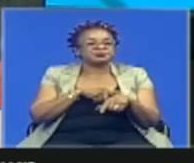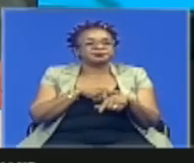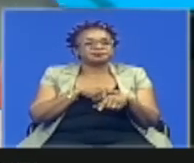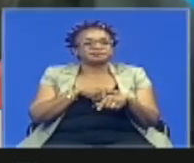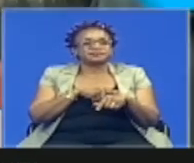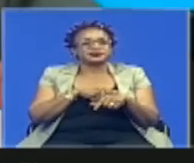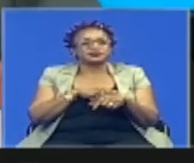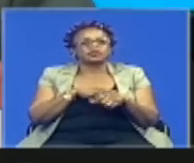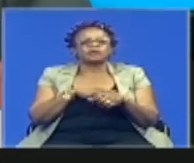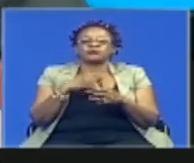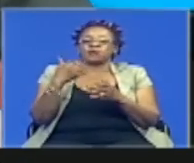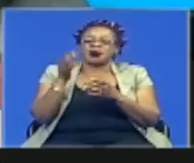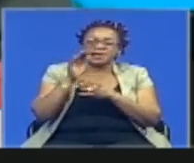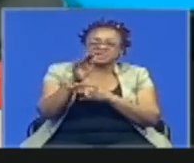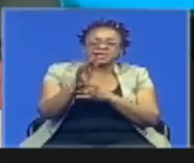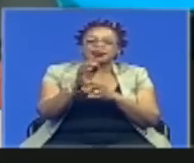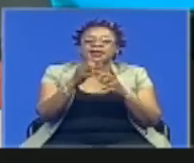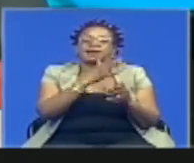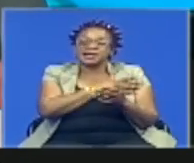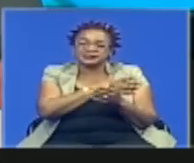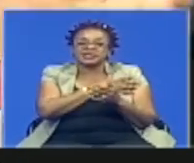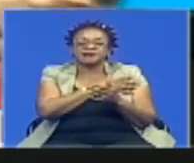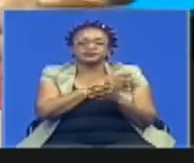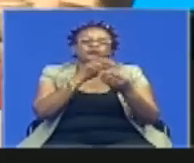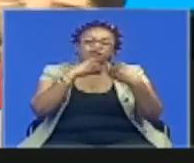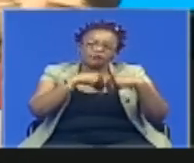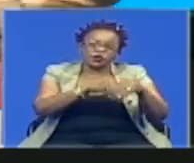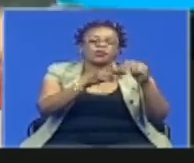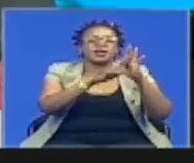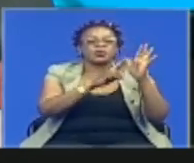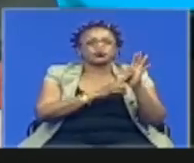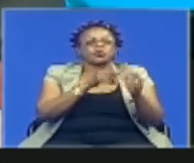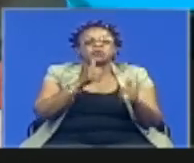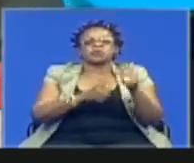NASA to play by the rule which both of them know that they have not played by